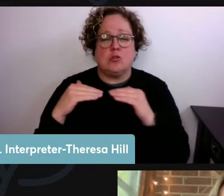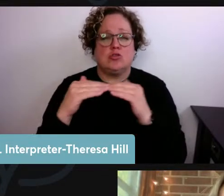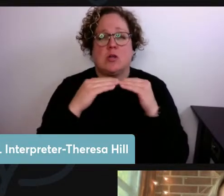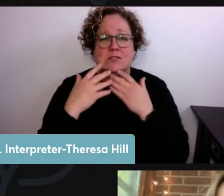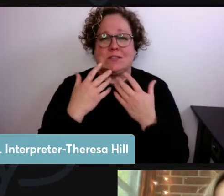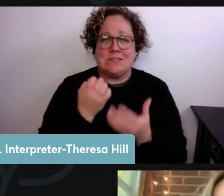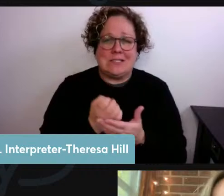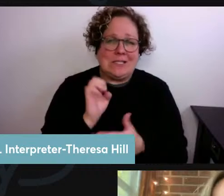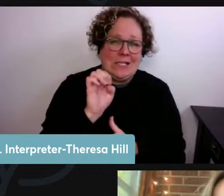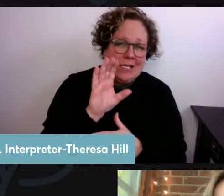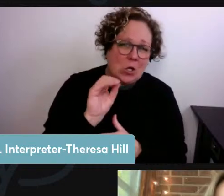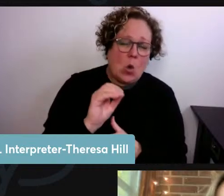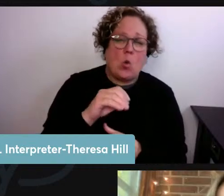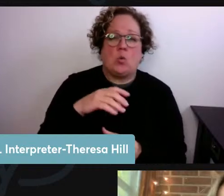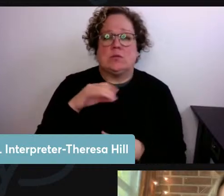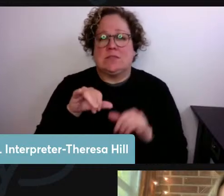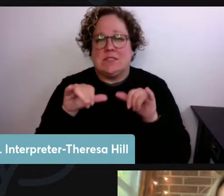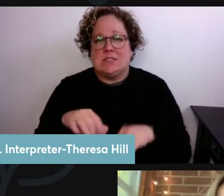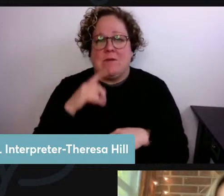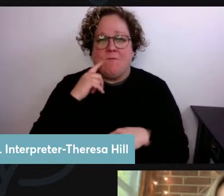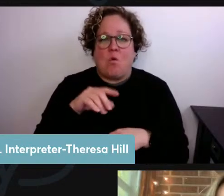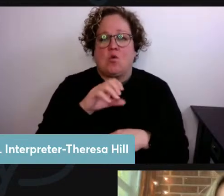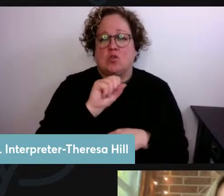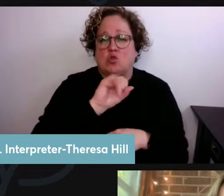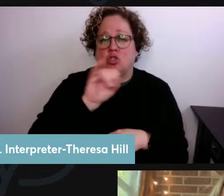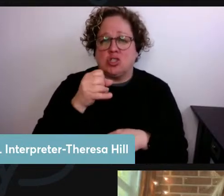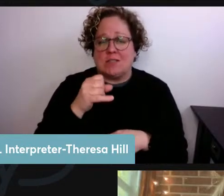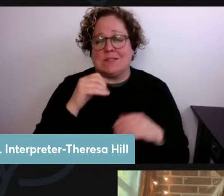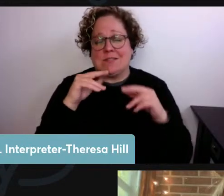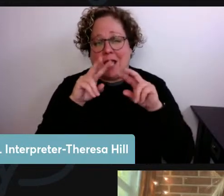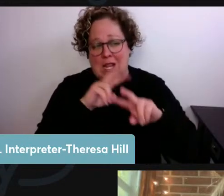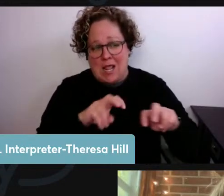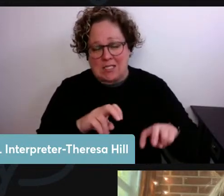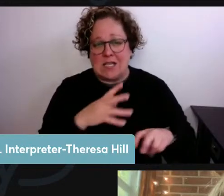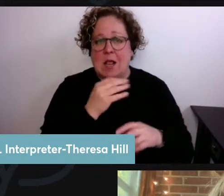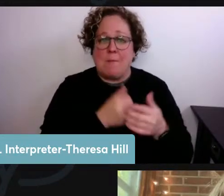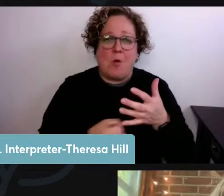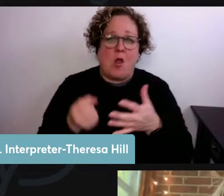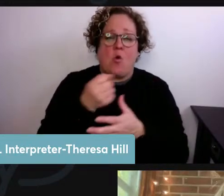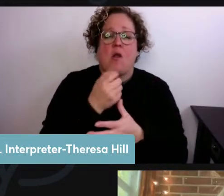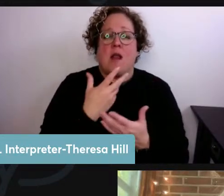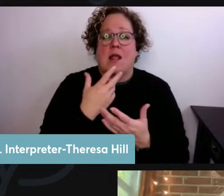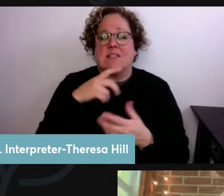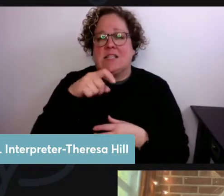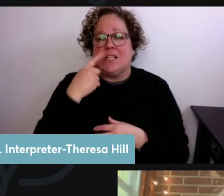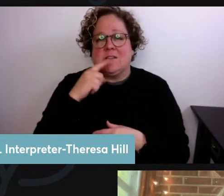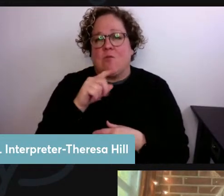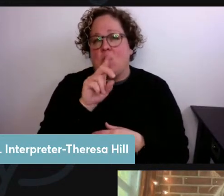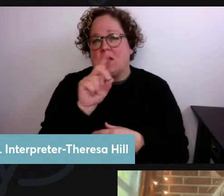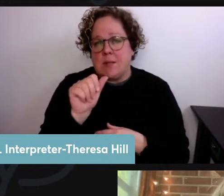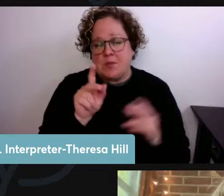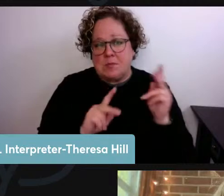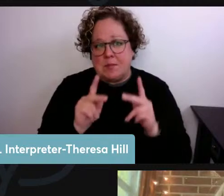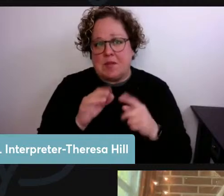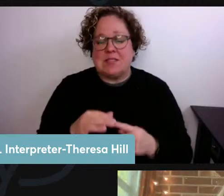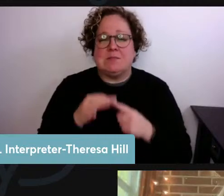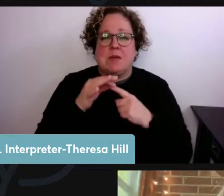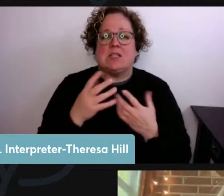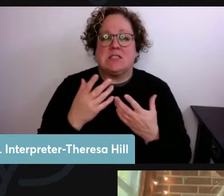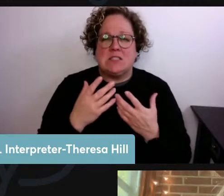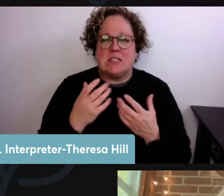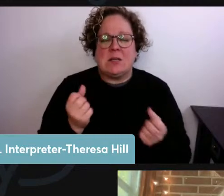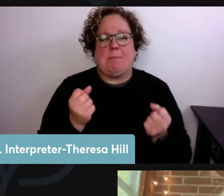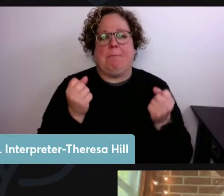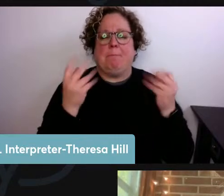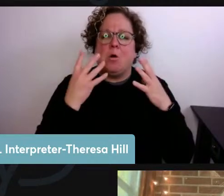disability justice analysis and therefore prioritizes the needs of disabled people, especially multiply marginalized disabled